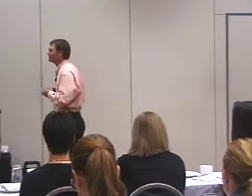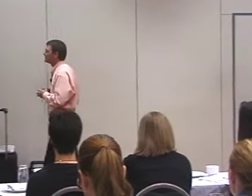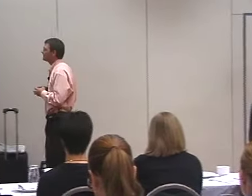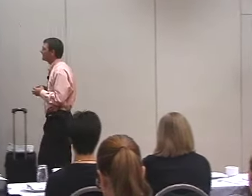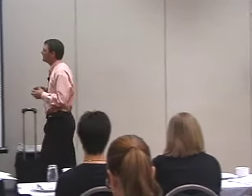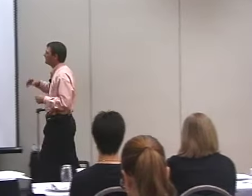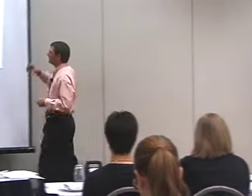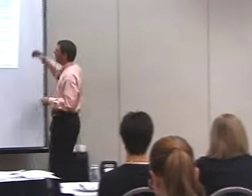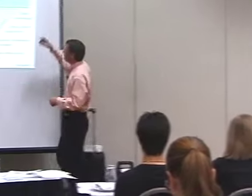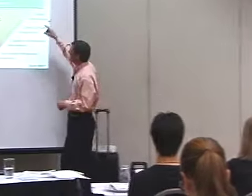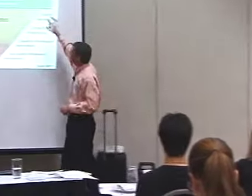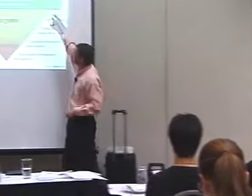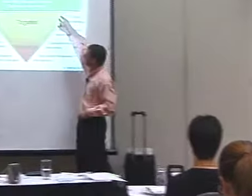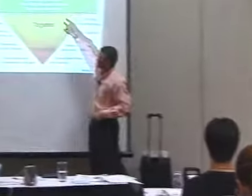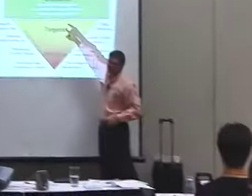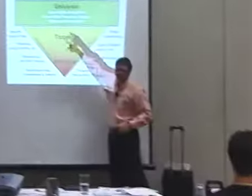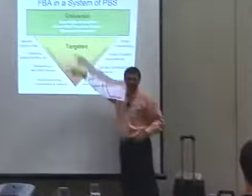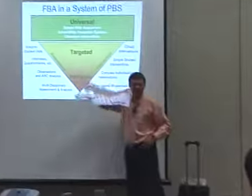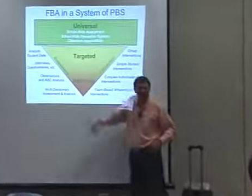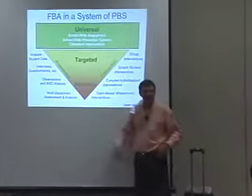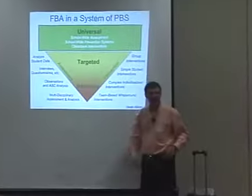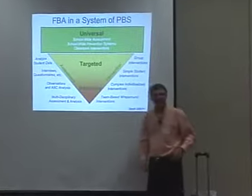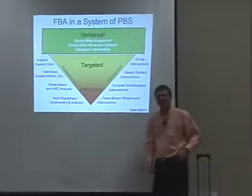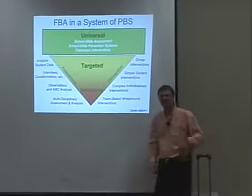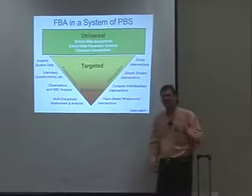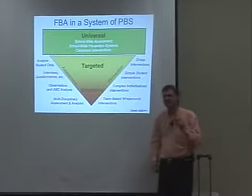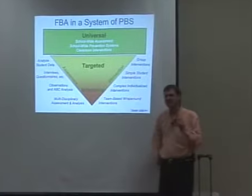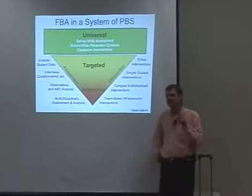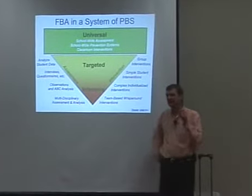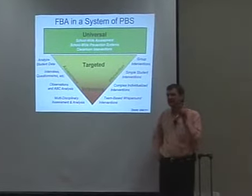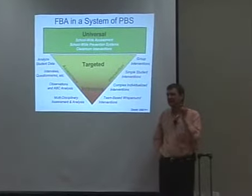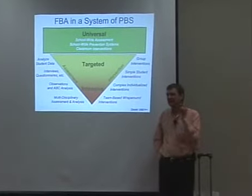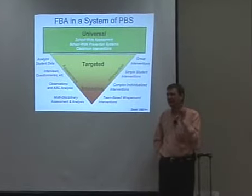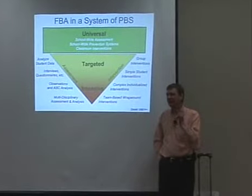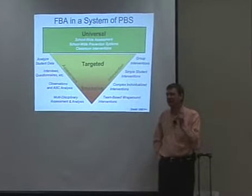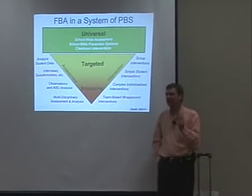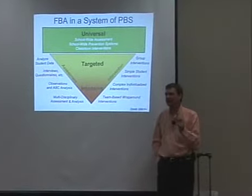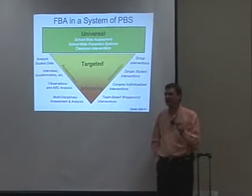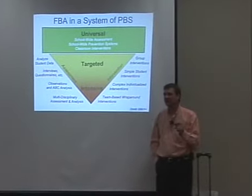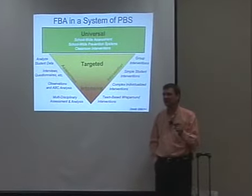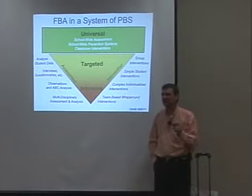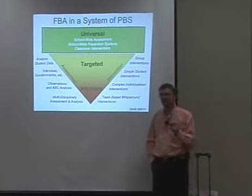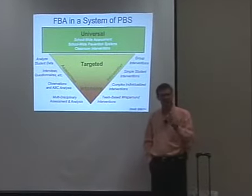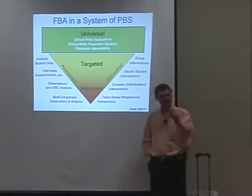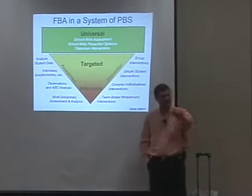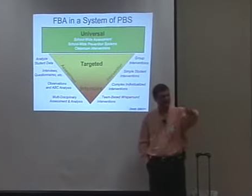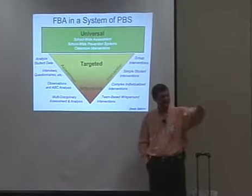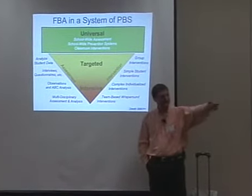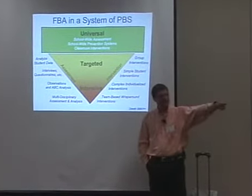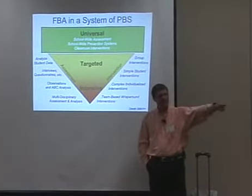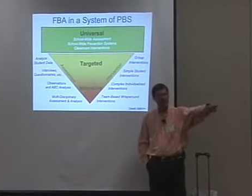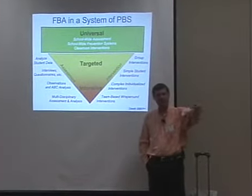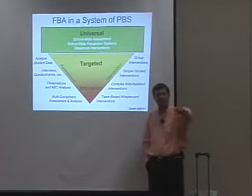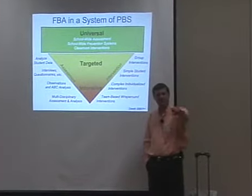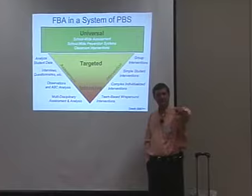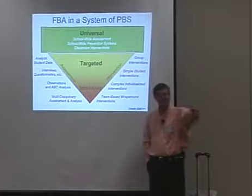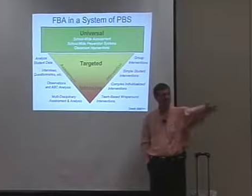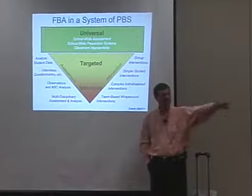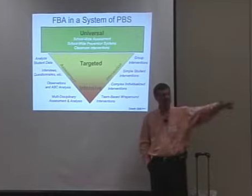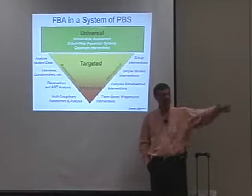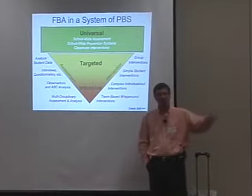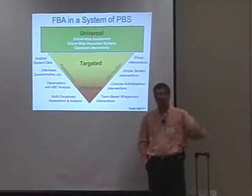say, of these kids that are standing on that line, what's the simplest thing I could possibly do? So I've got 10 to 15% of my